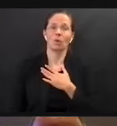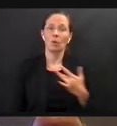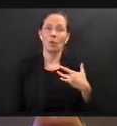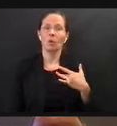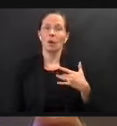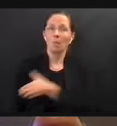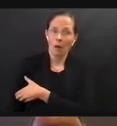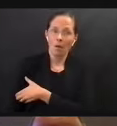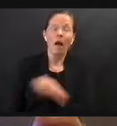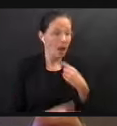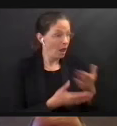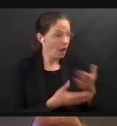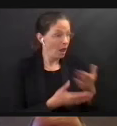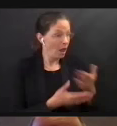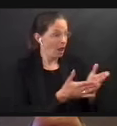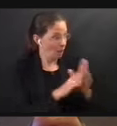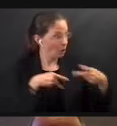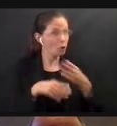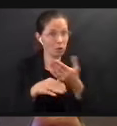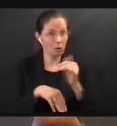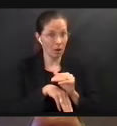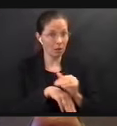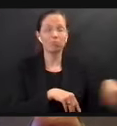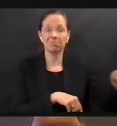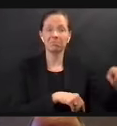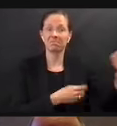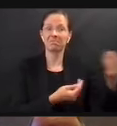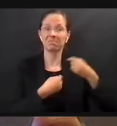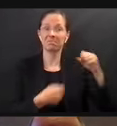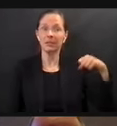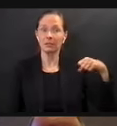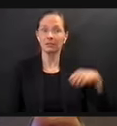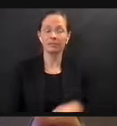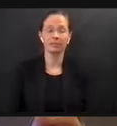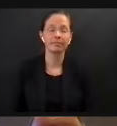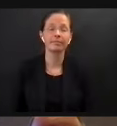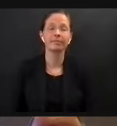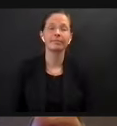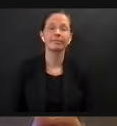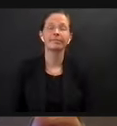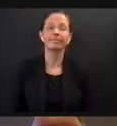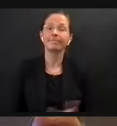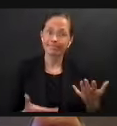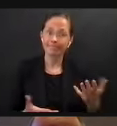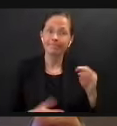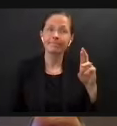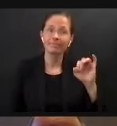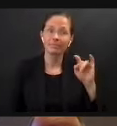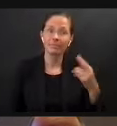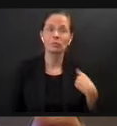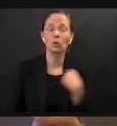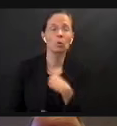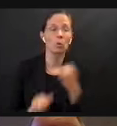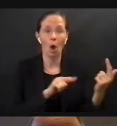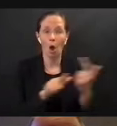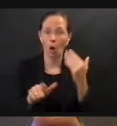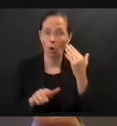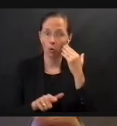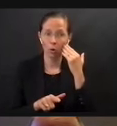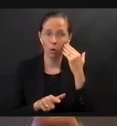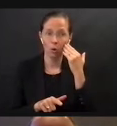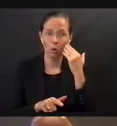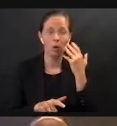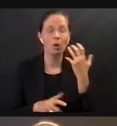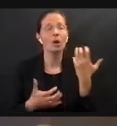and then I asked for permission to share it tonight and they said yes. Dear Meredith, we all know what a tremendous